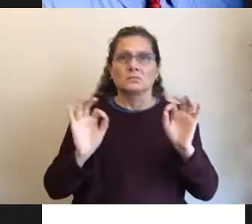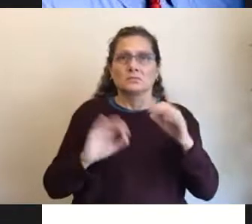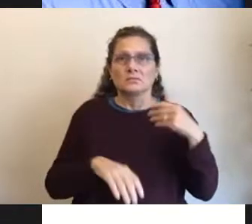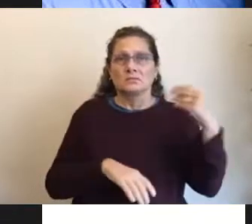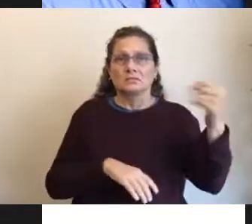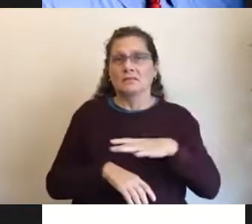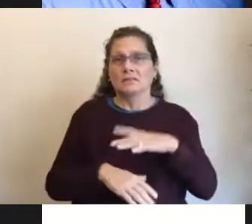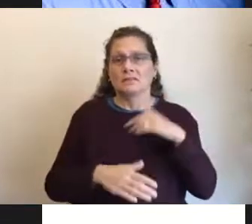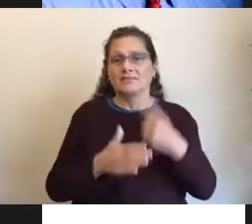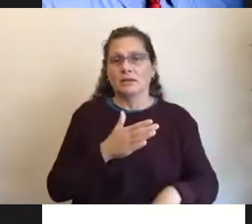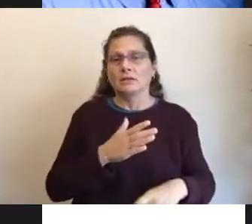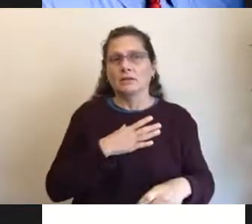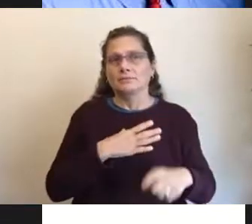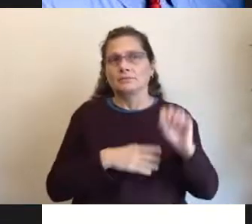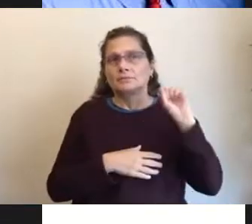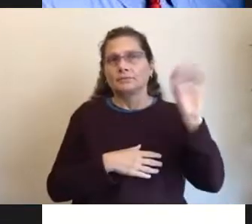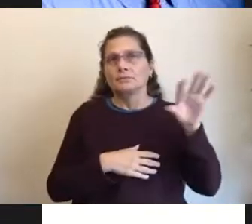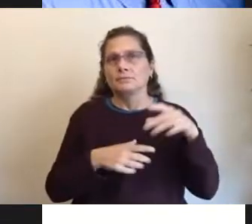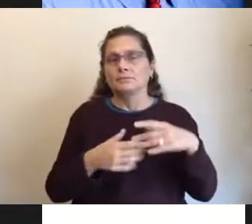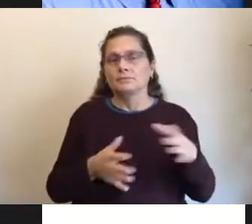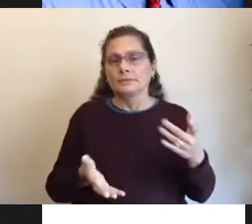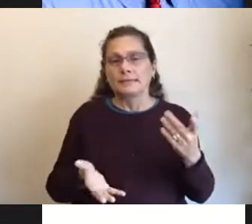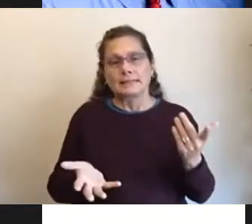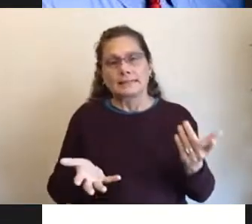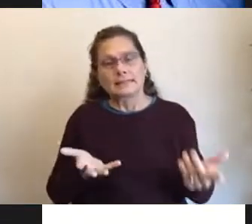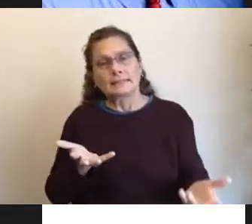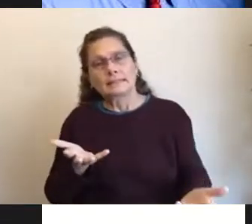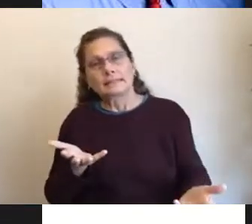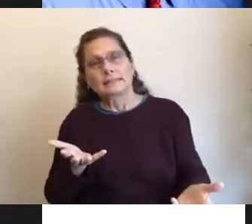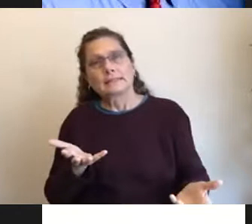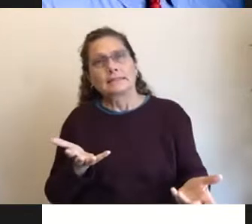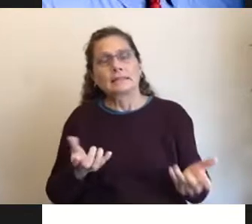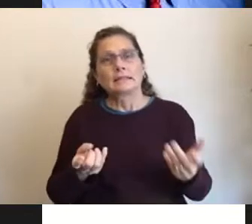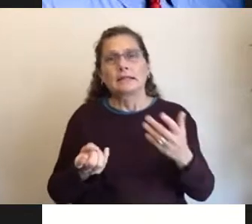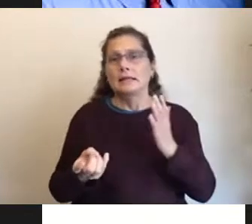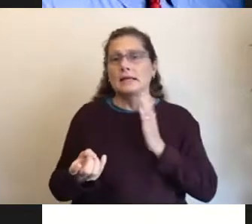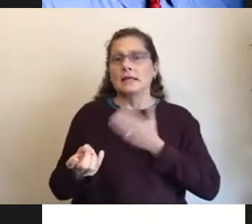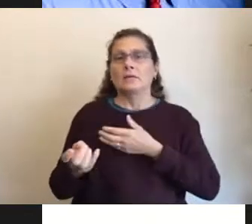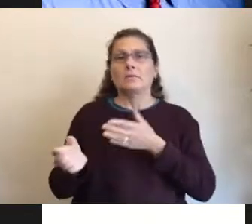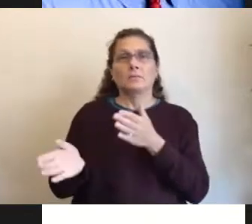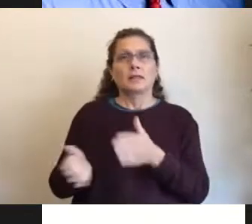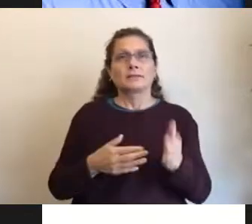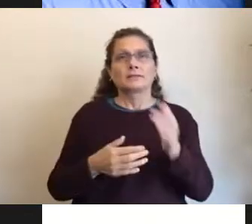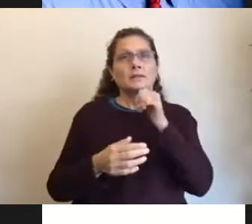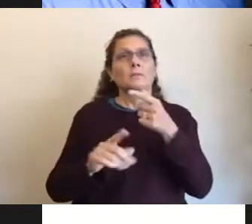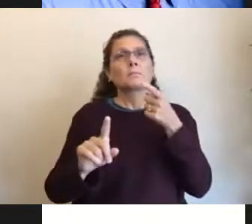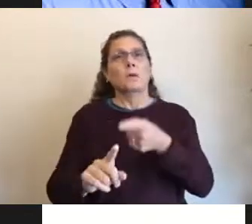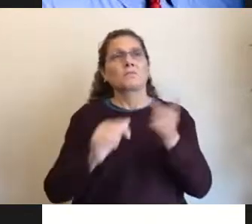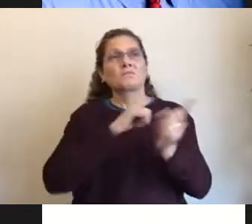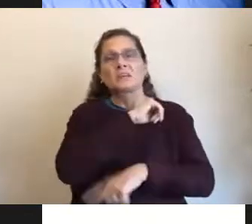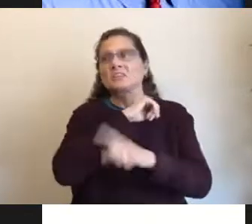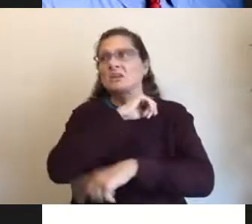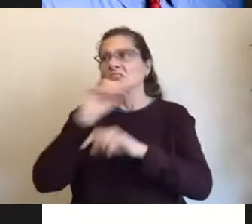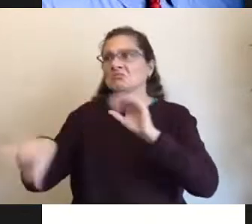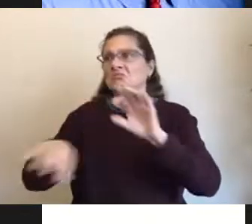said, our whole plan is not to be punitive. It's to be really proactive in trying to make this a healthier city. And